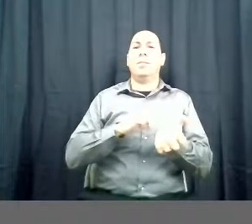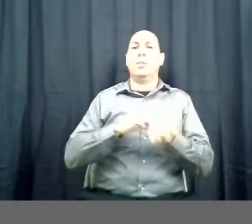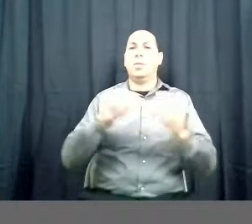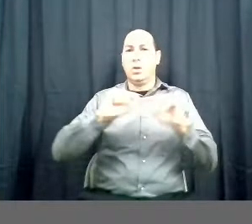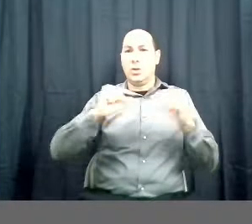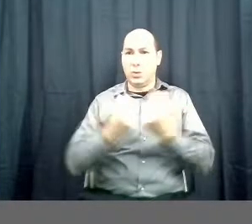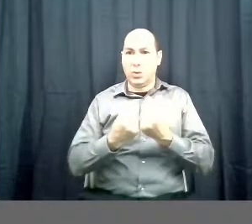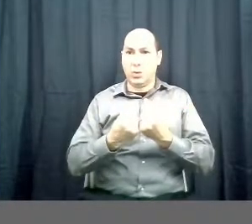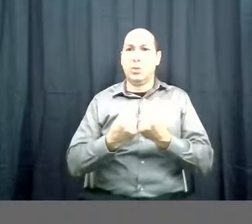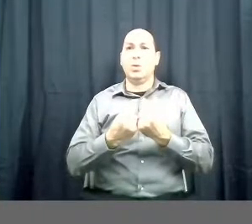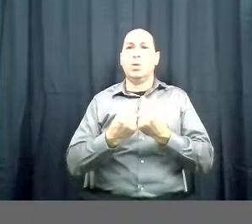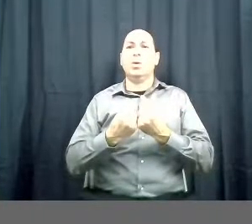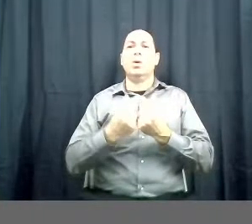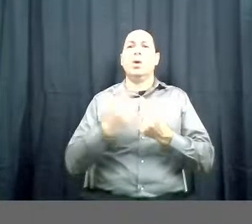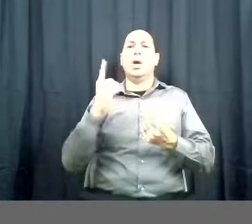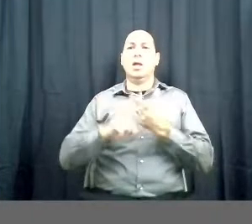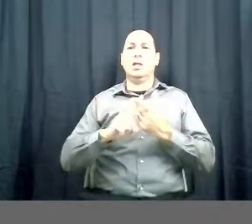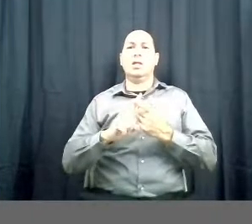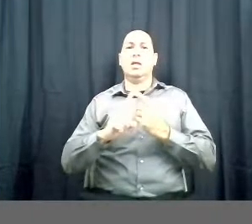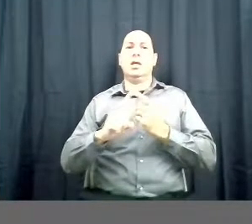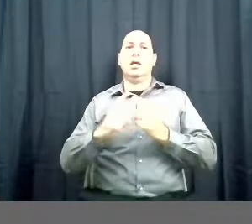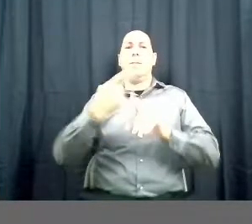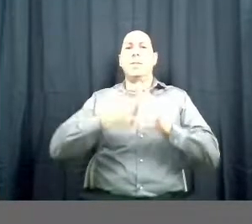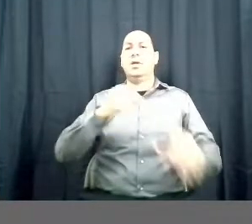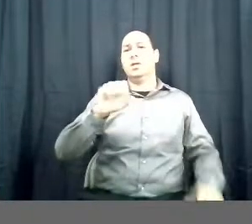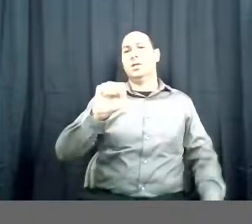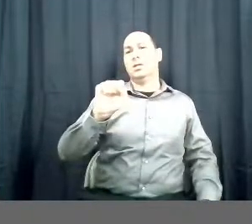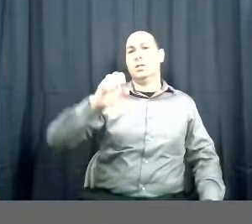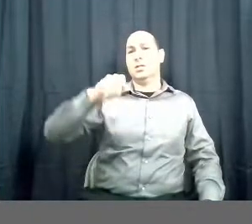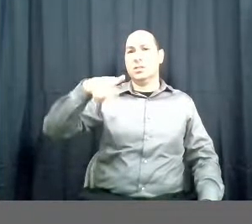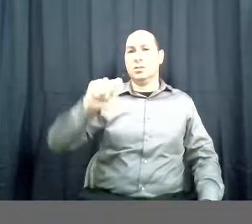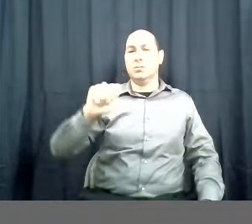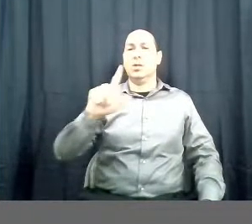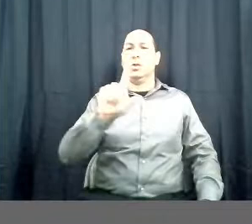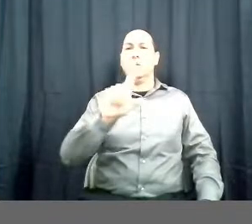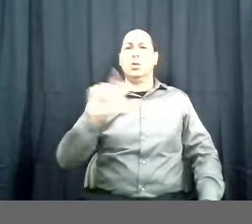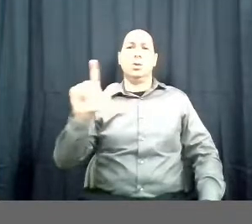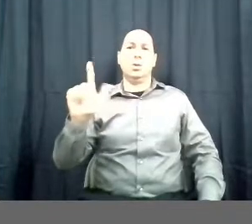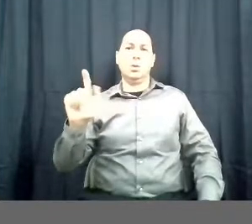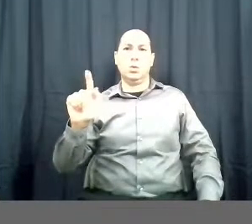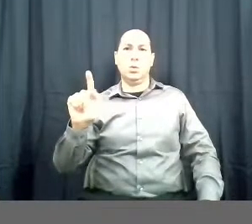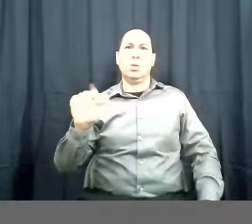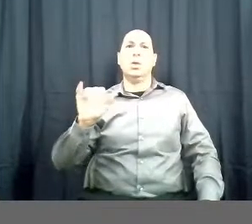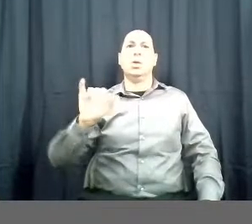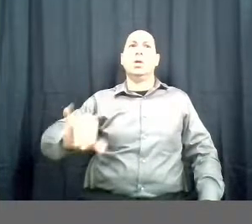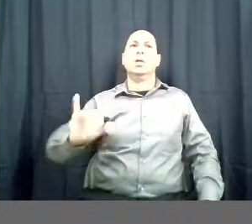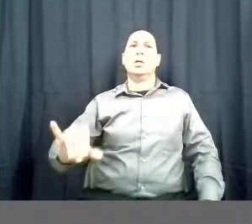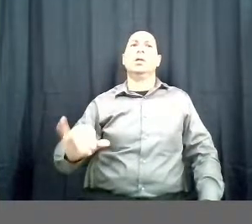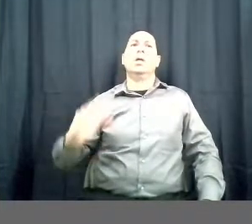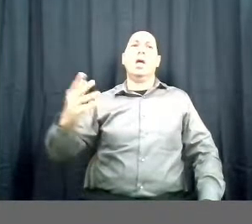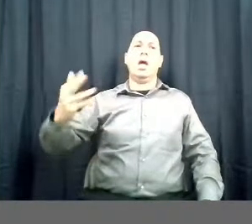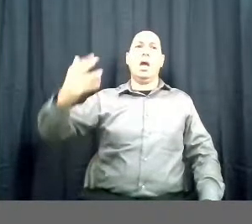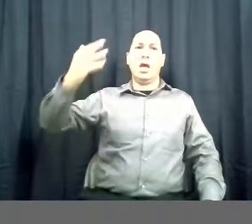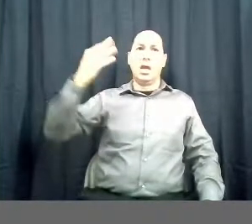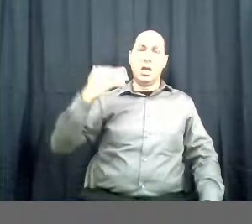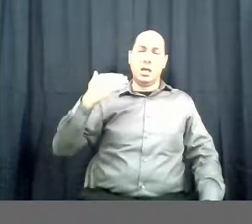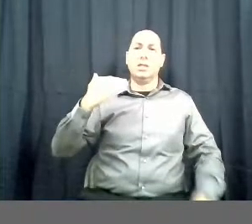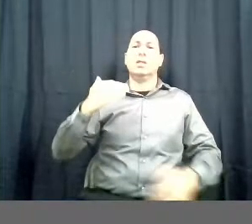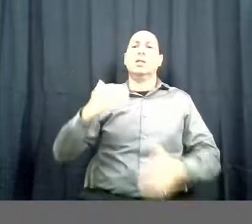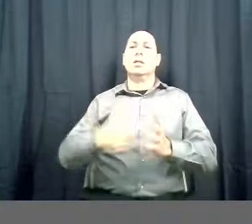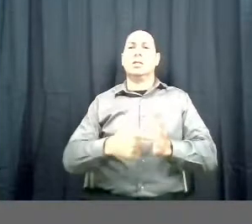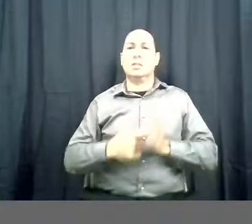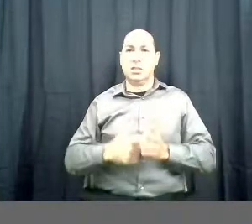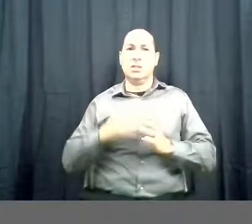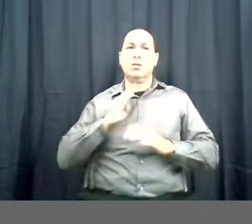2021, the state plan amendment as submitted to CMS is not time-bound, as previously required by the board and agreed by